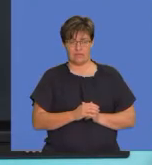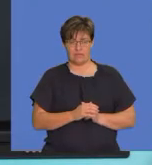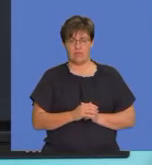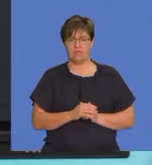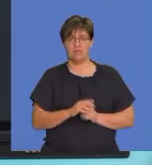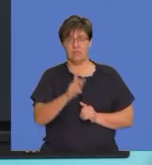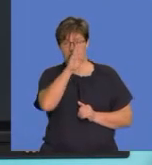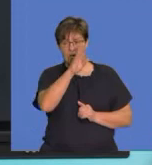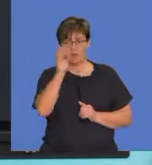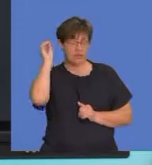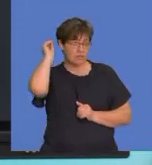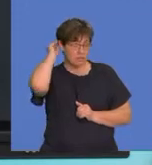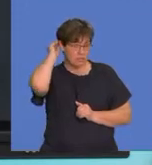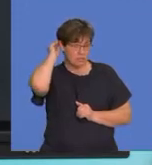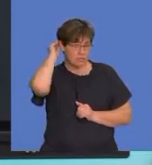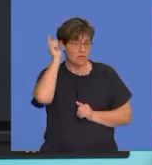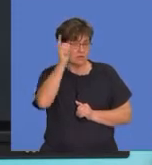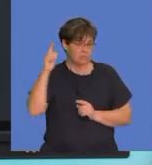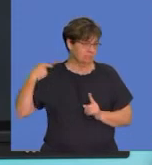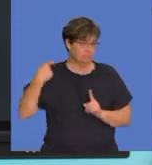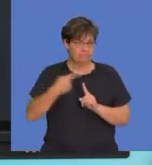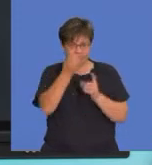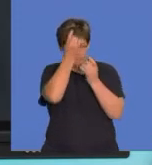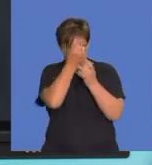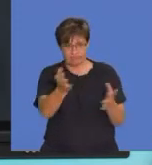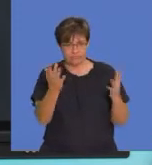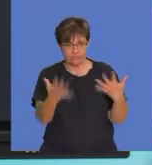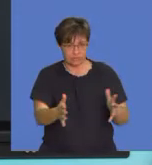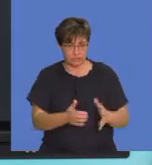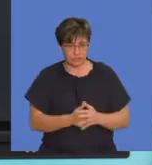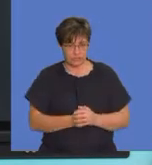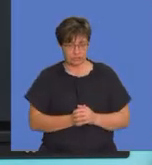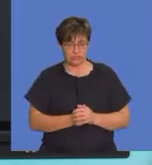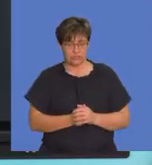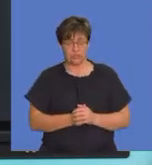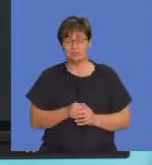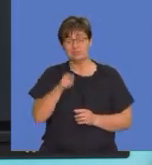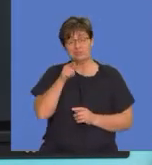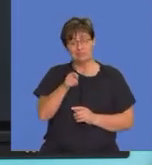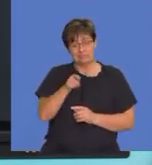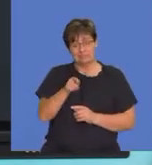you need to note about everything that I've said so far is with